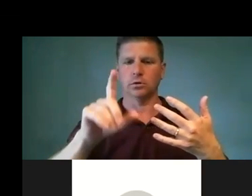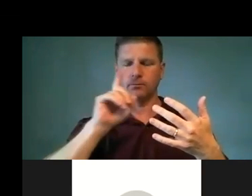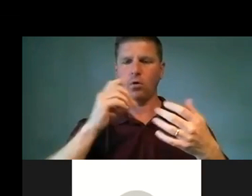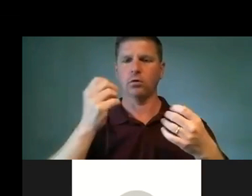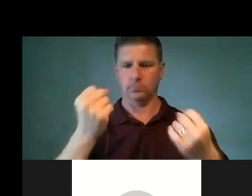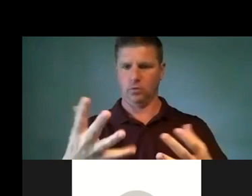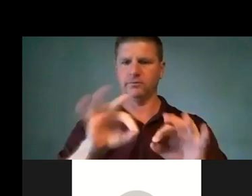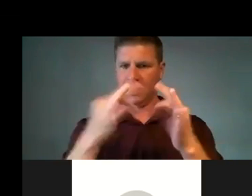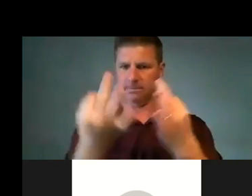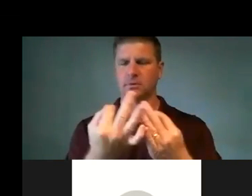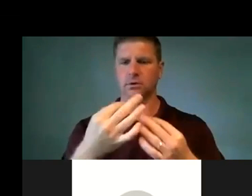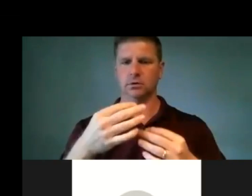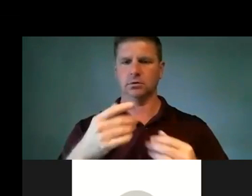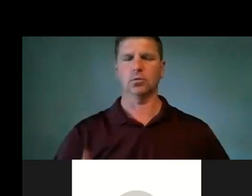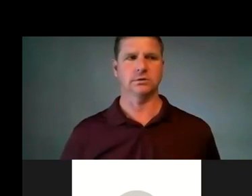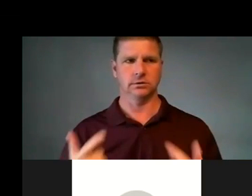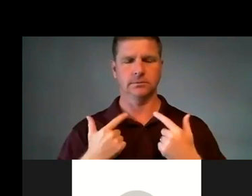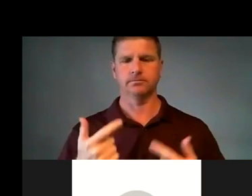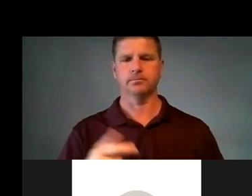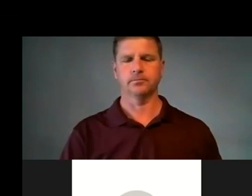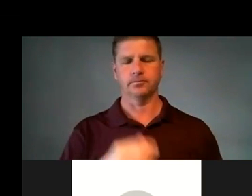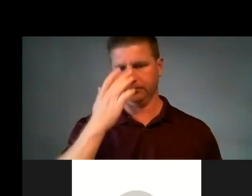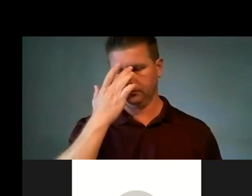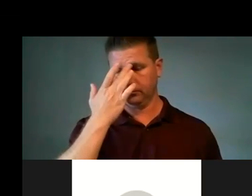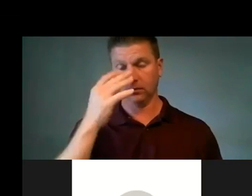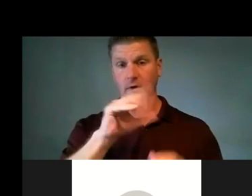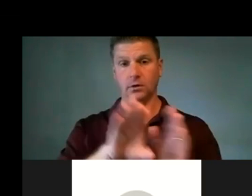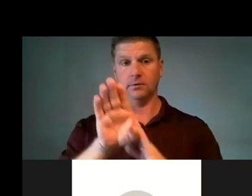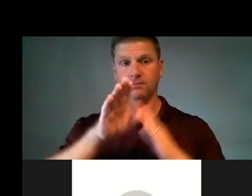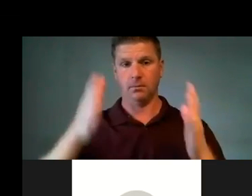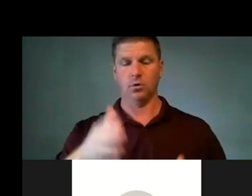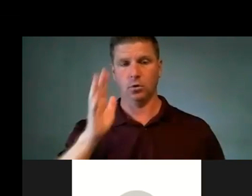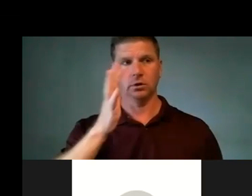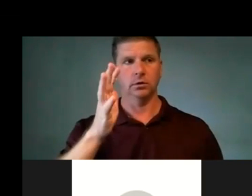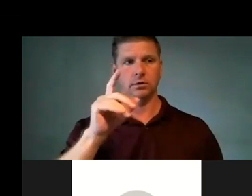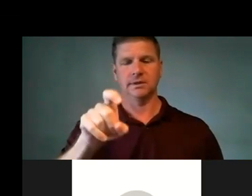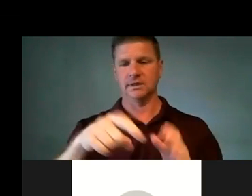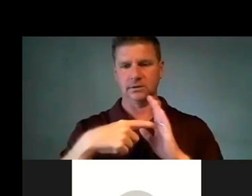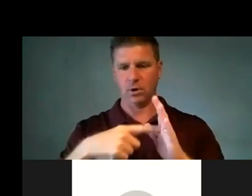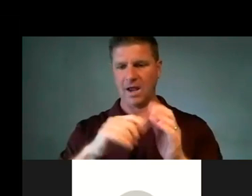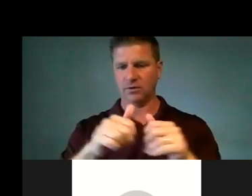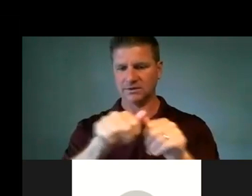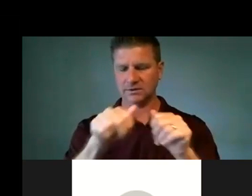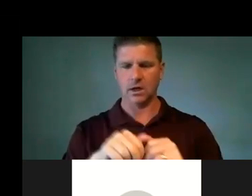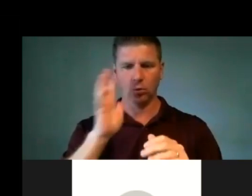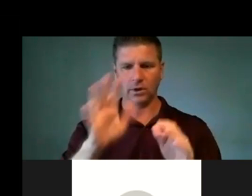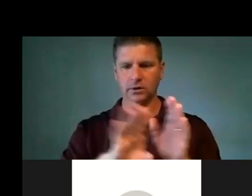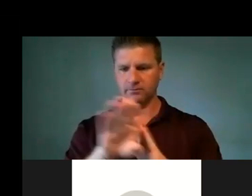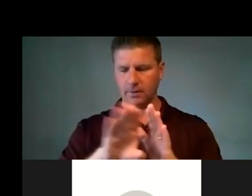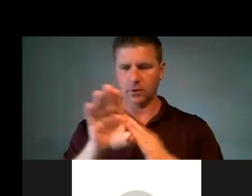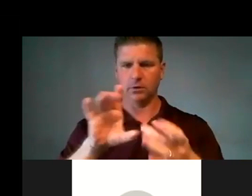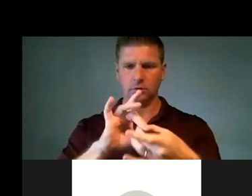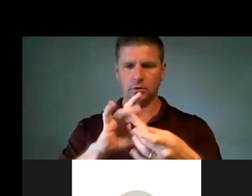residential development. And finally, the developer will need to demonstrate how the site will be developed in accordance with the